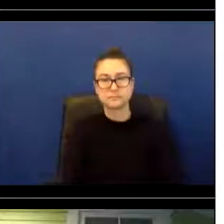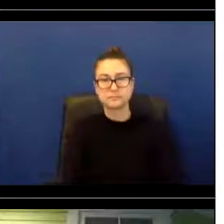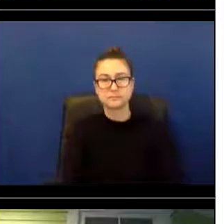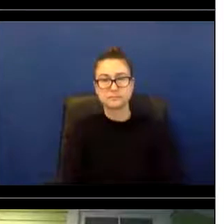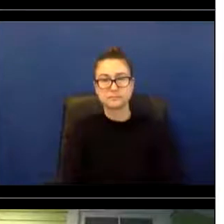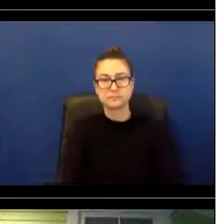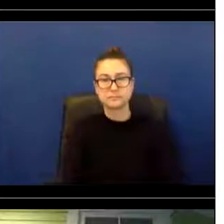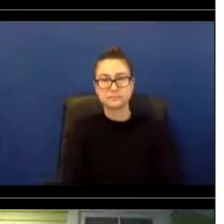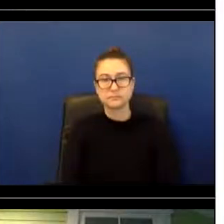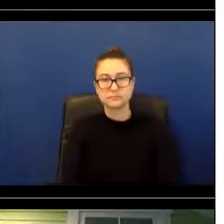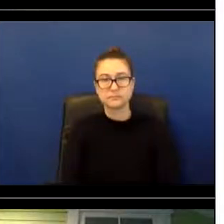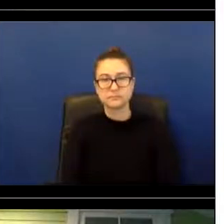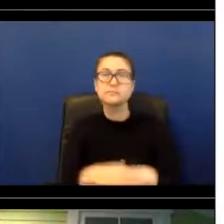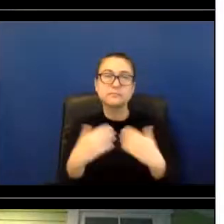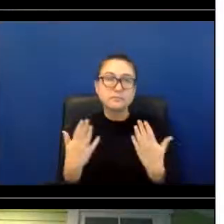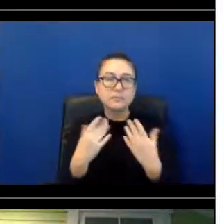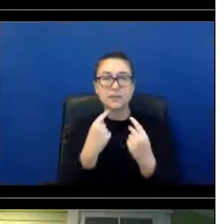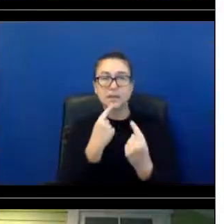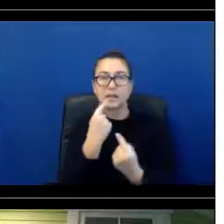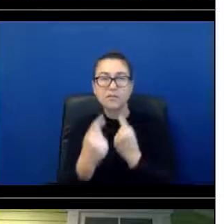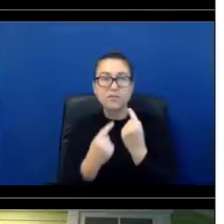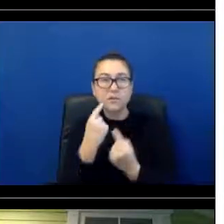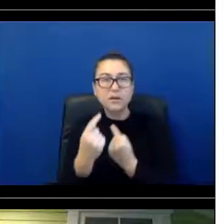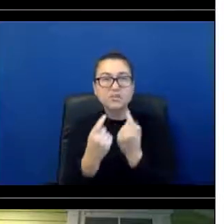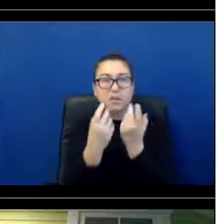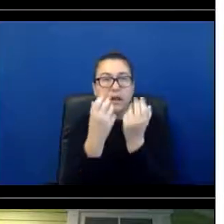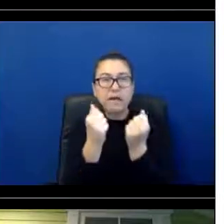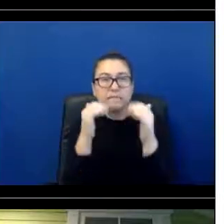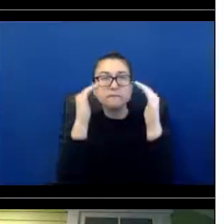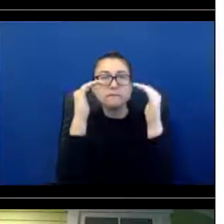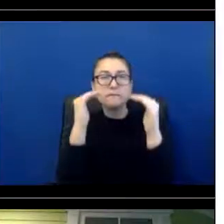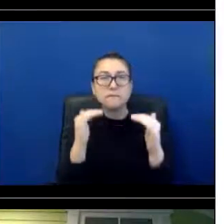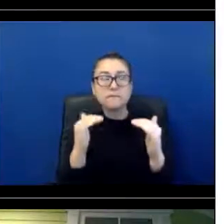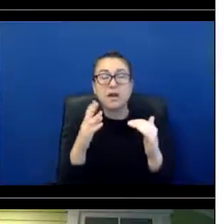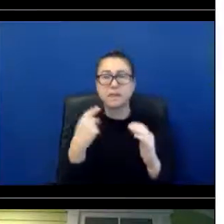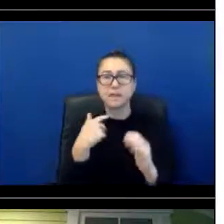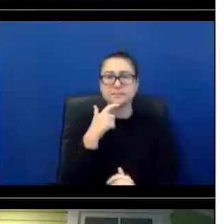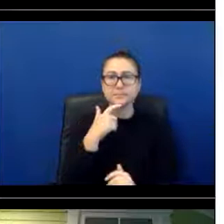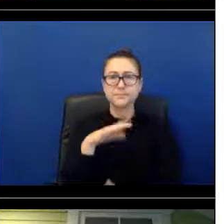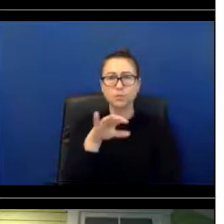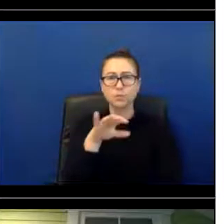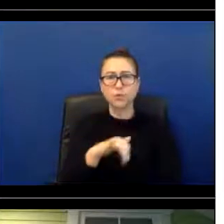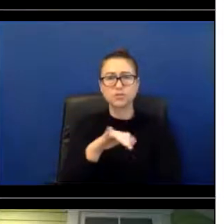Then there's some information there, and the next option is that